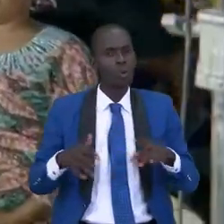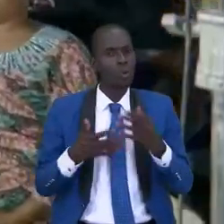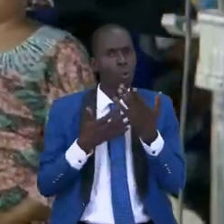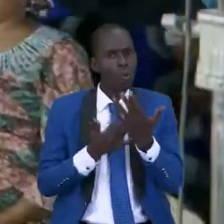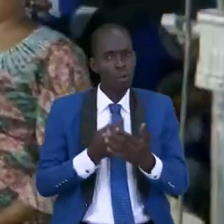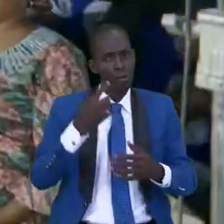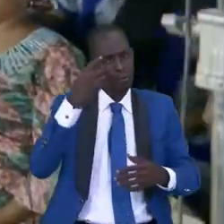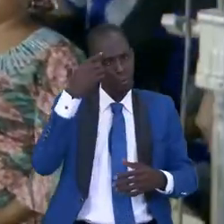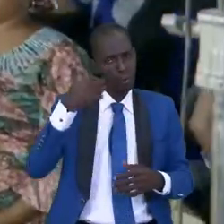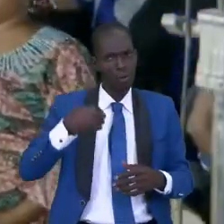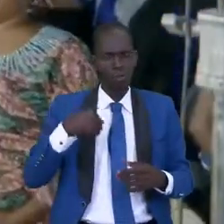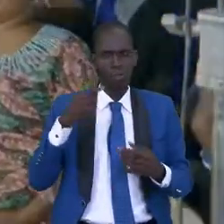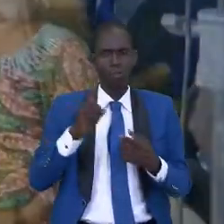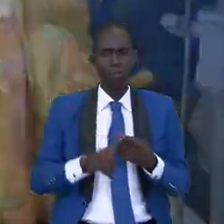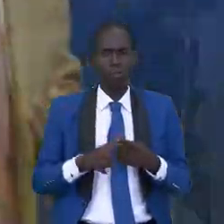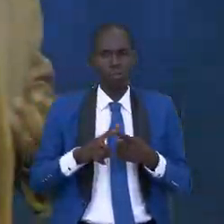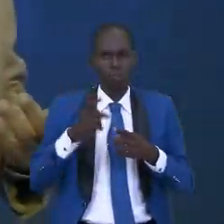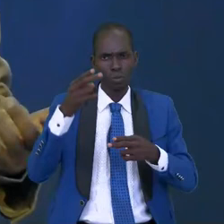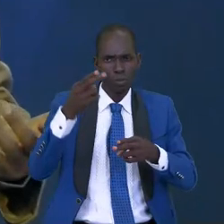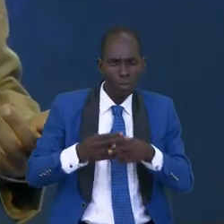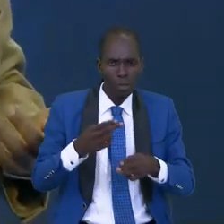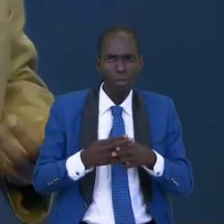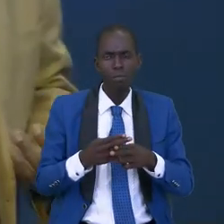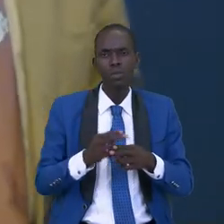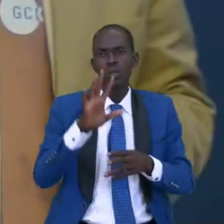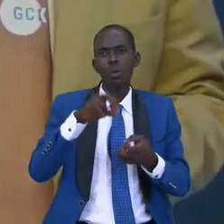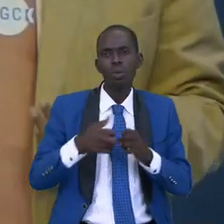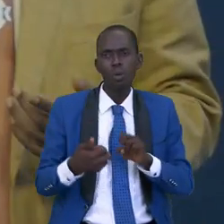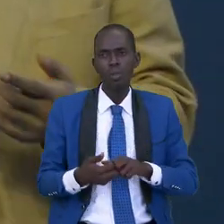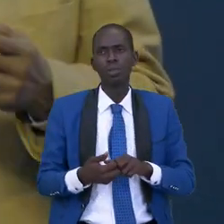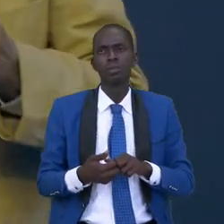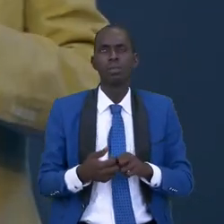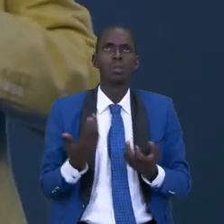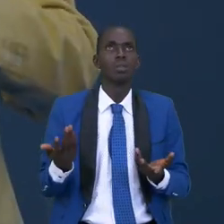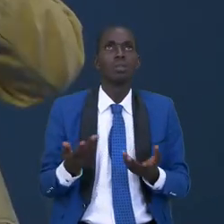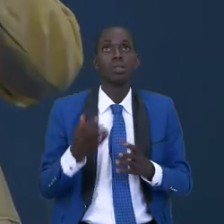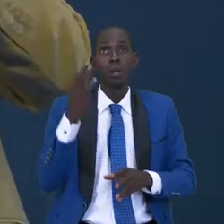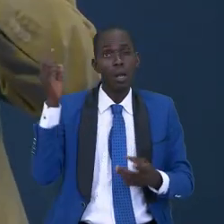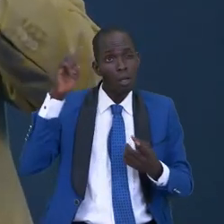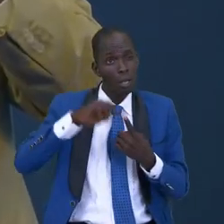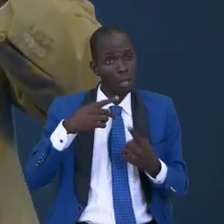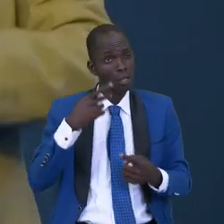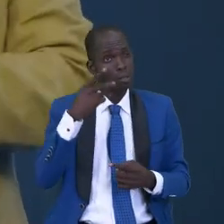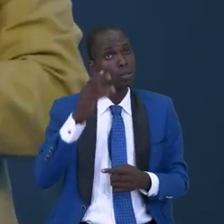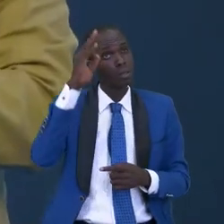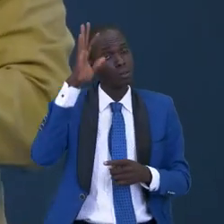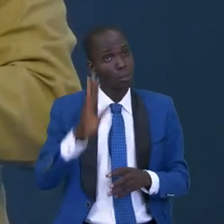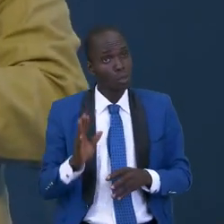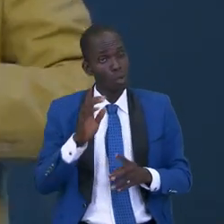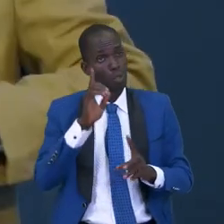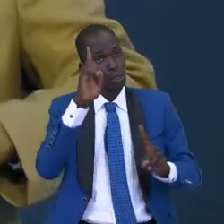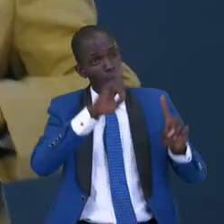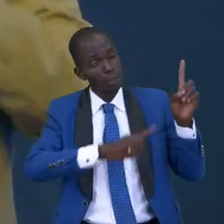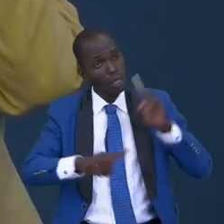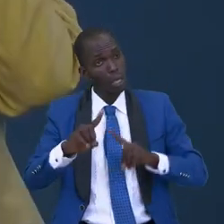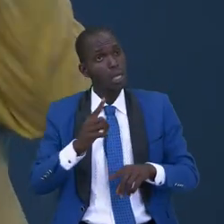to mention the problem. You mention the problem yourself. Tell the Lord. The man